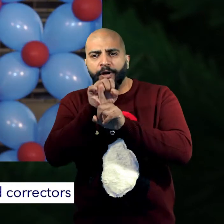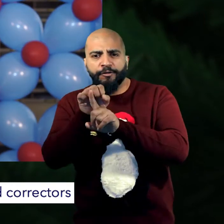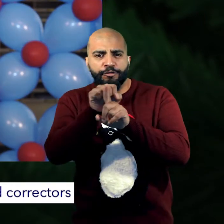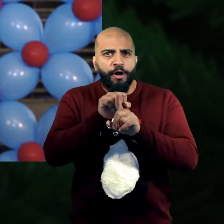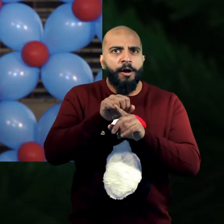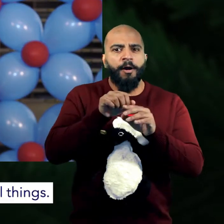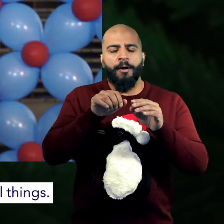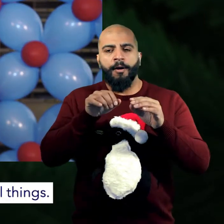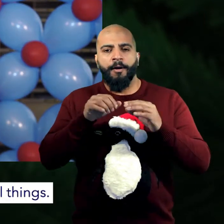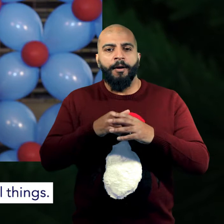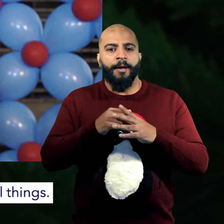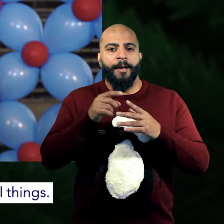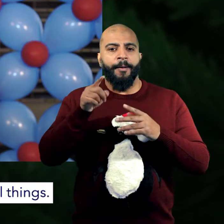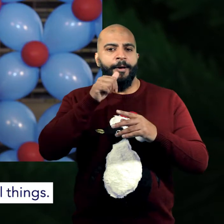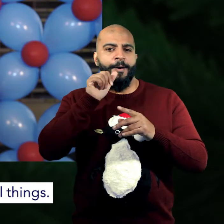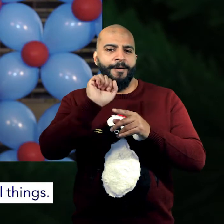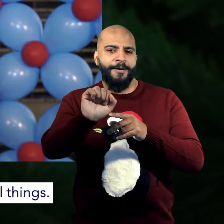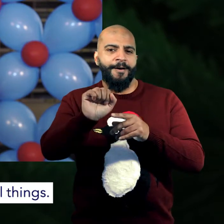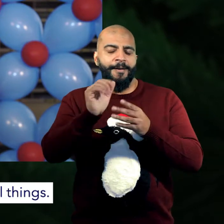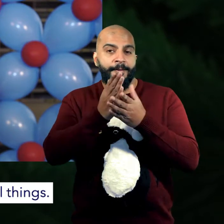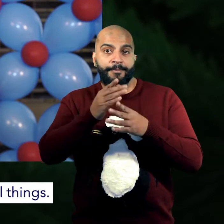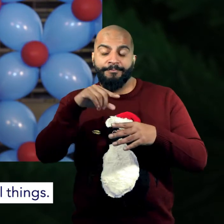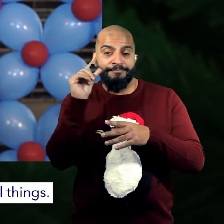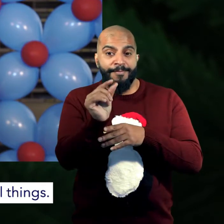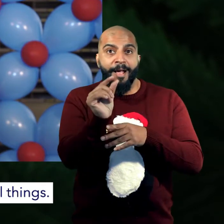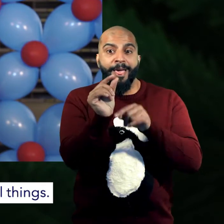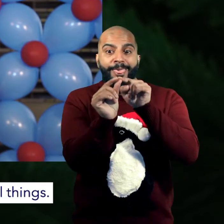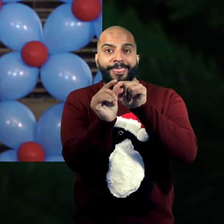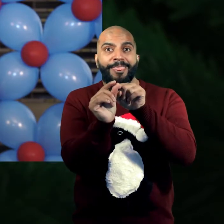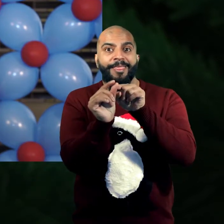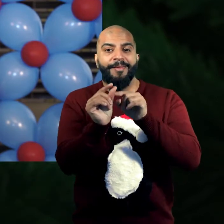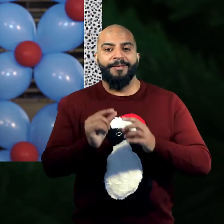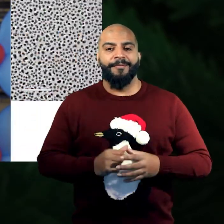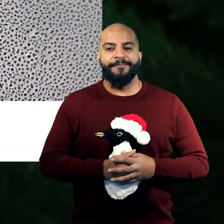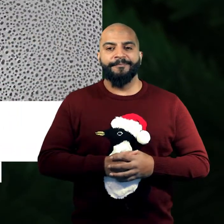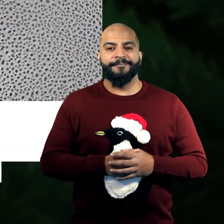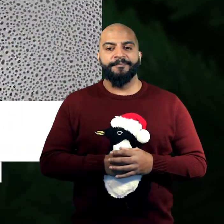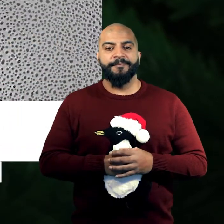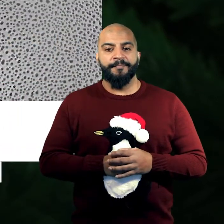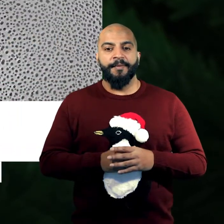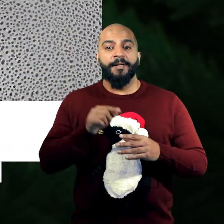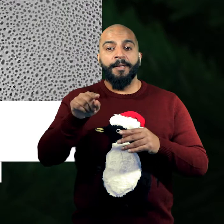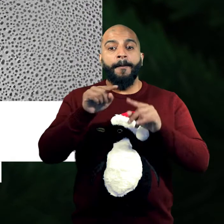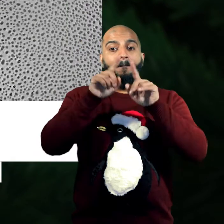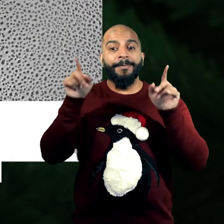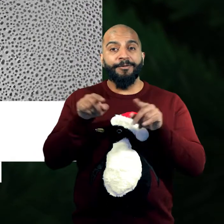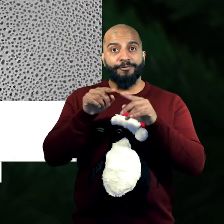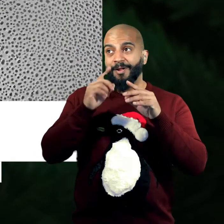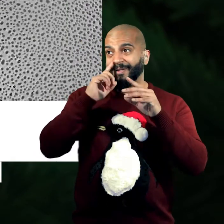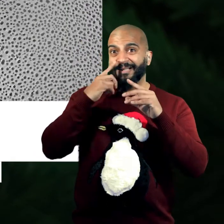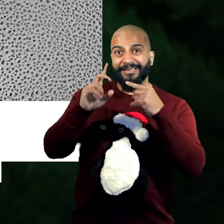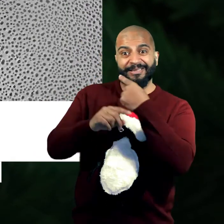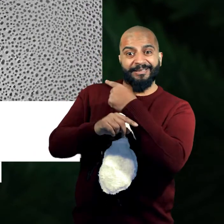and correctors to reach the precision we need to look at such small things. This is a picture of some tiny